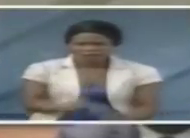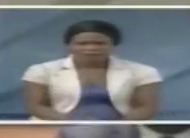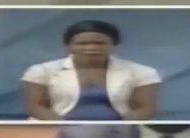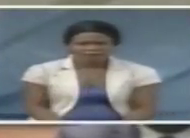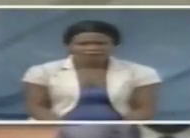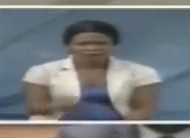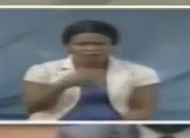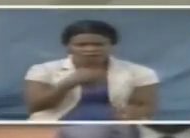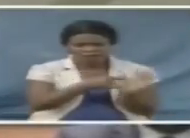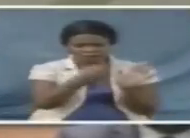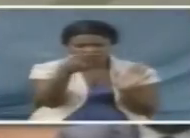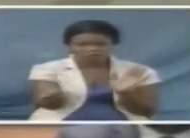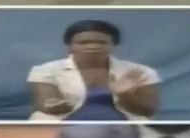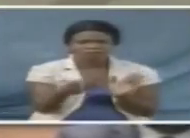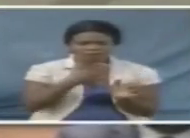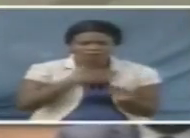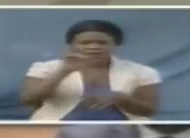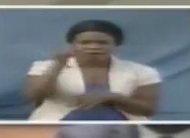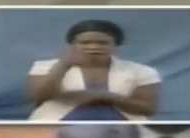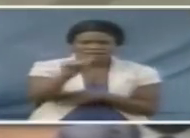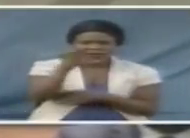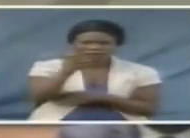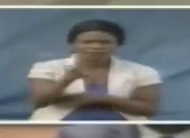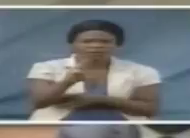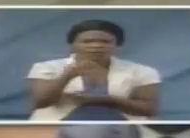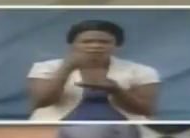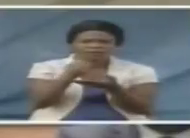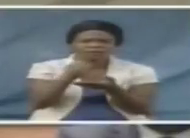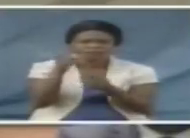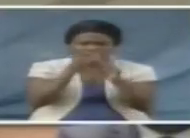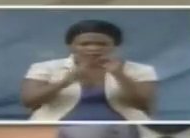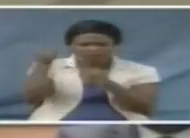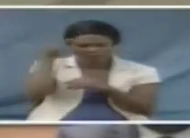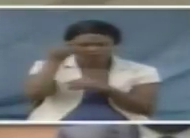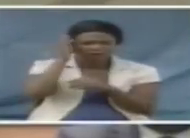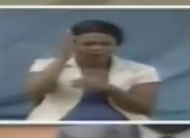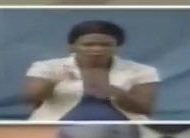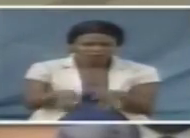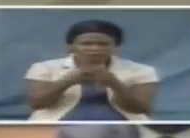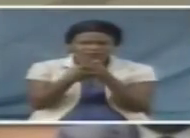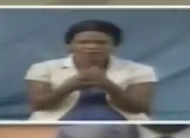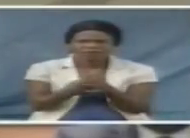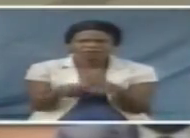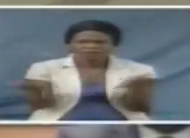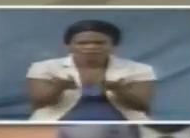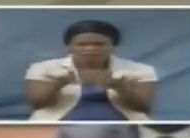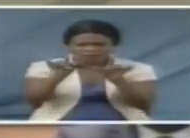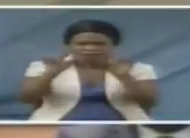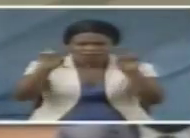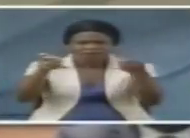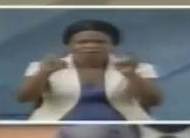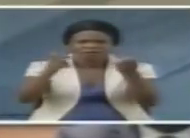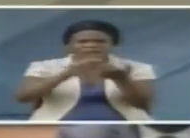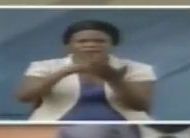reducing inequalities amongst our citizens. I indicated in my 2017 budget address that